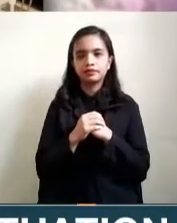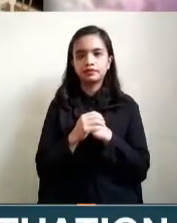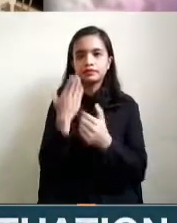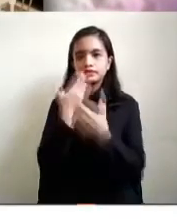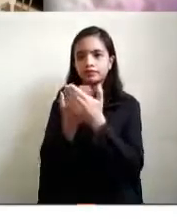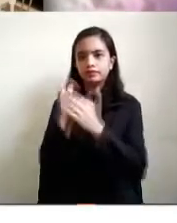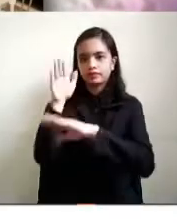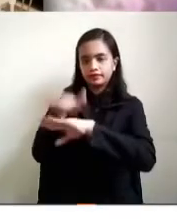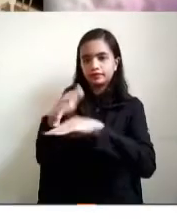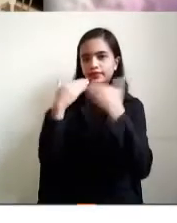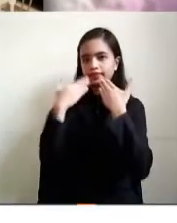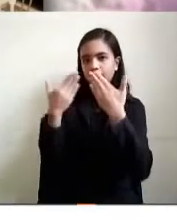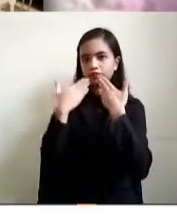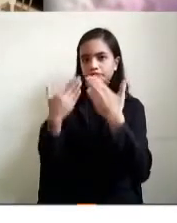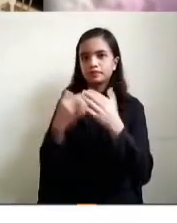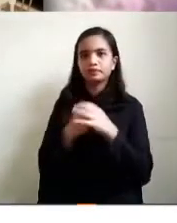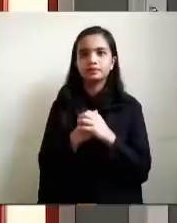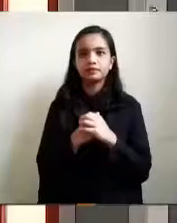afternoon. Thank you very much also.